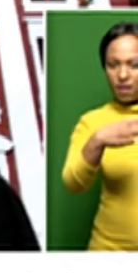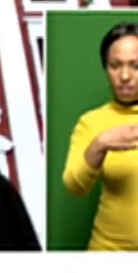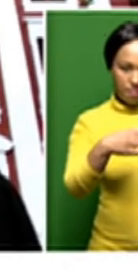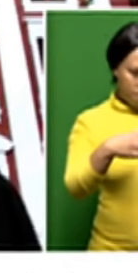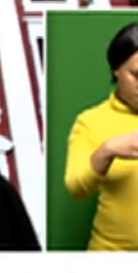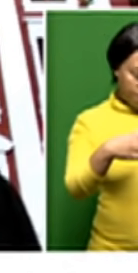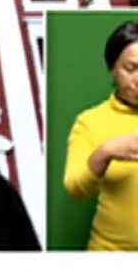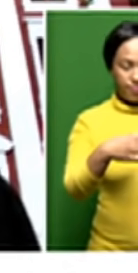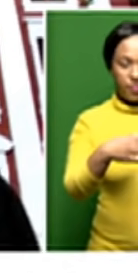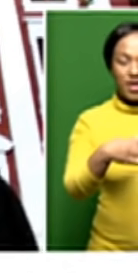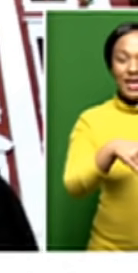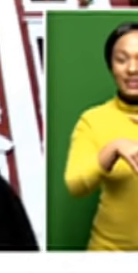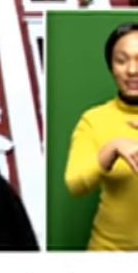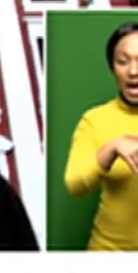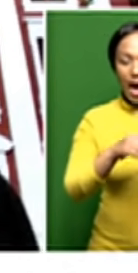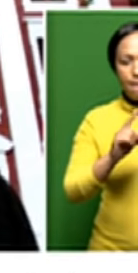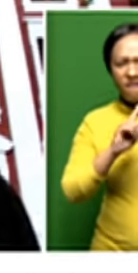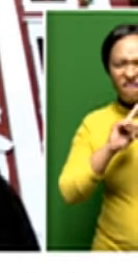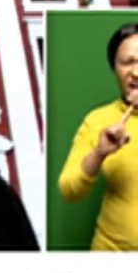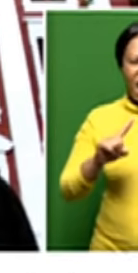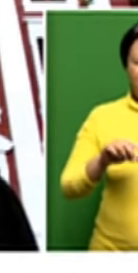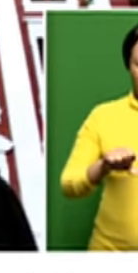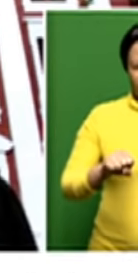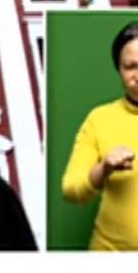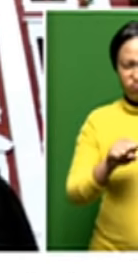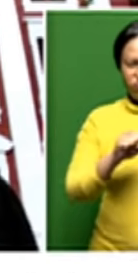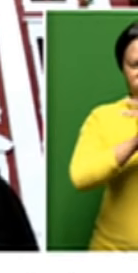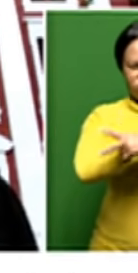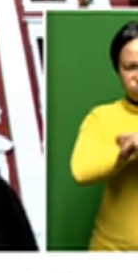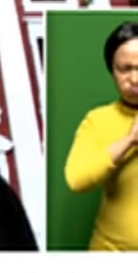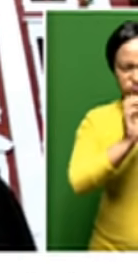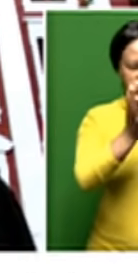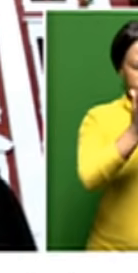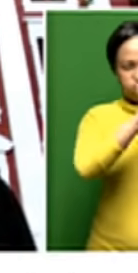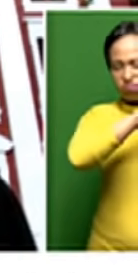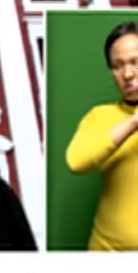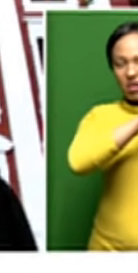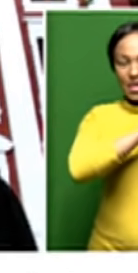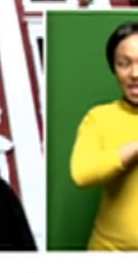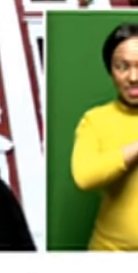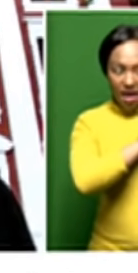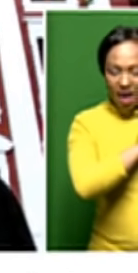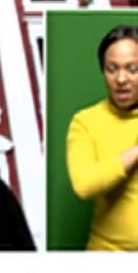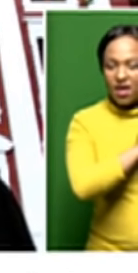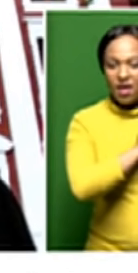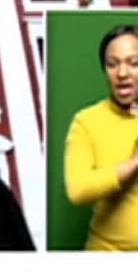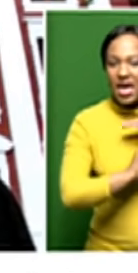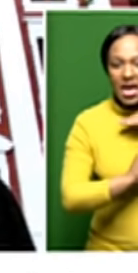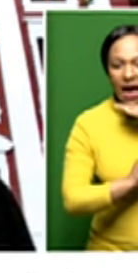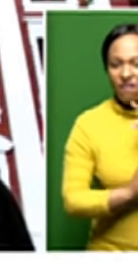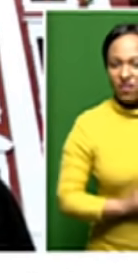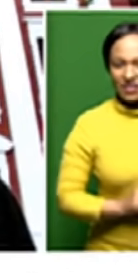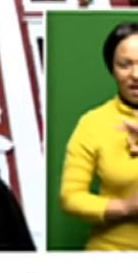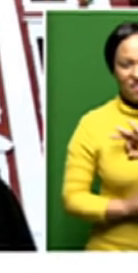when the violence started and the looting ignited, they did not have sufficient human